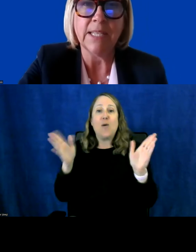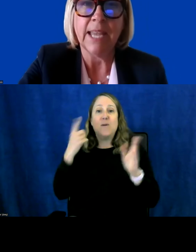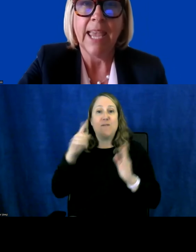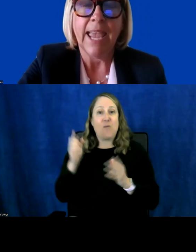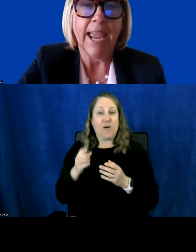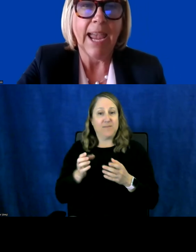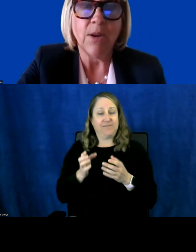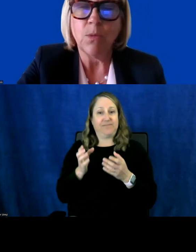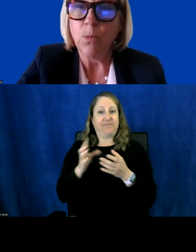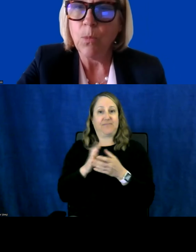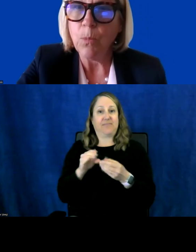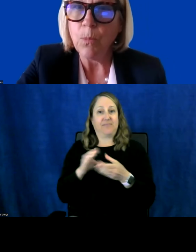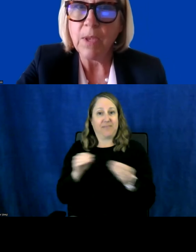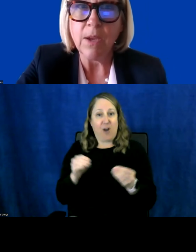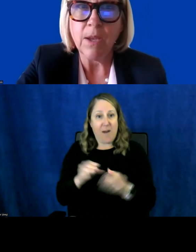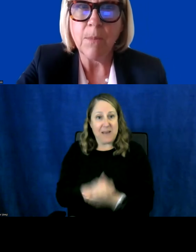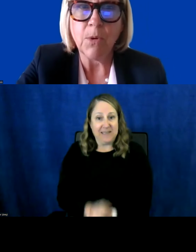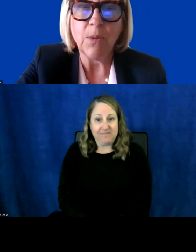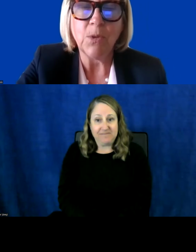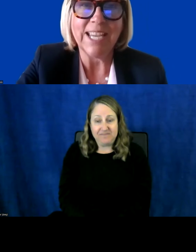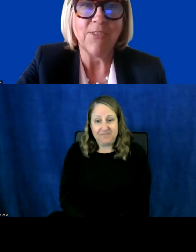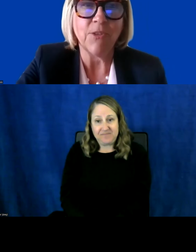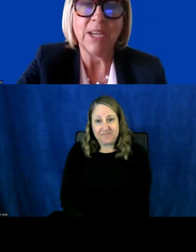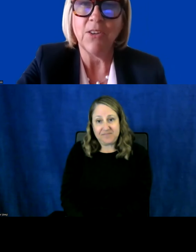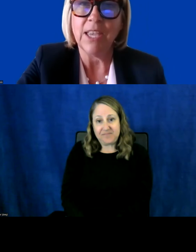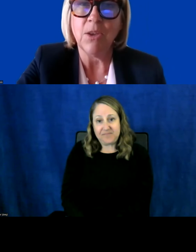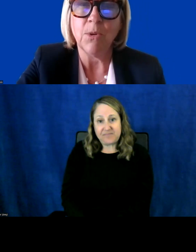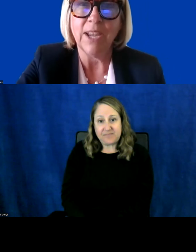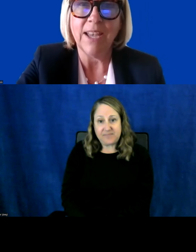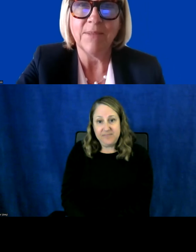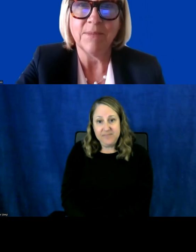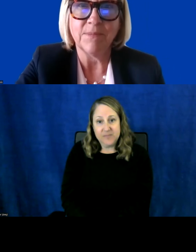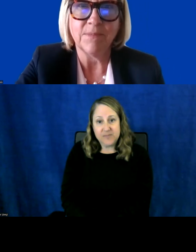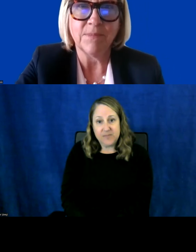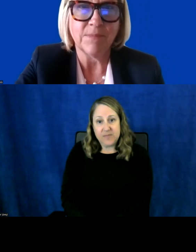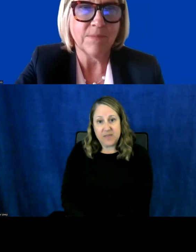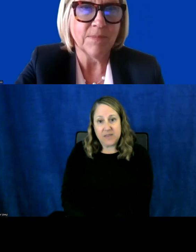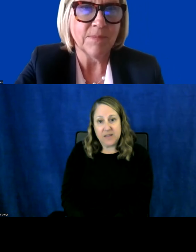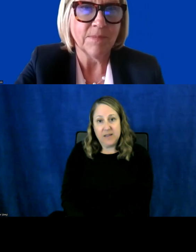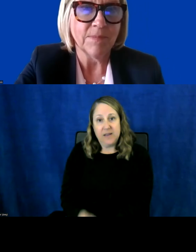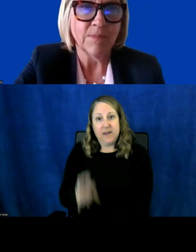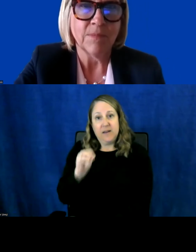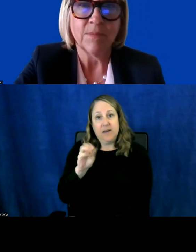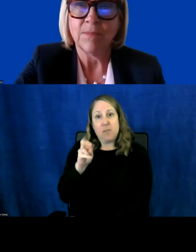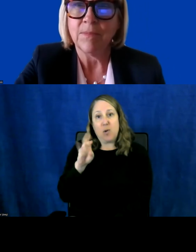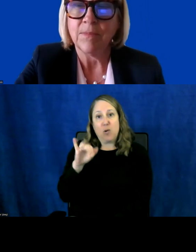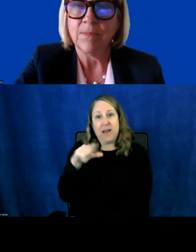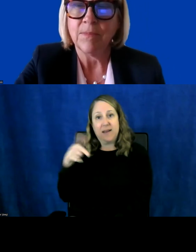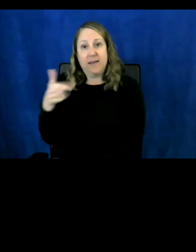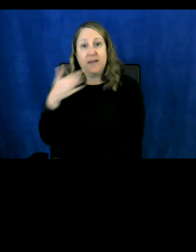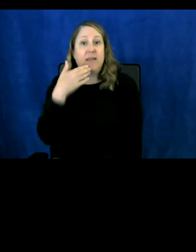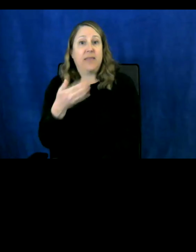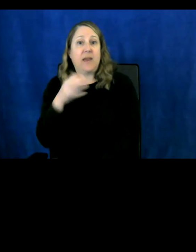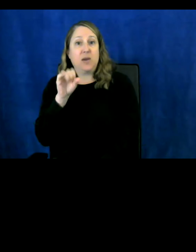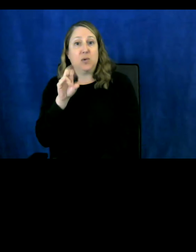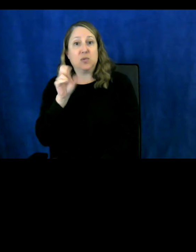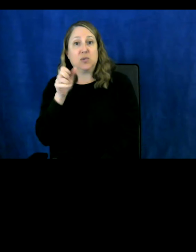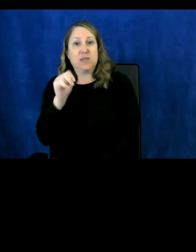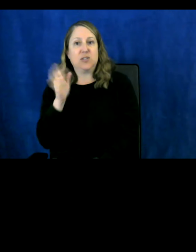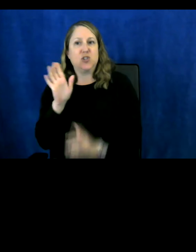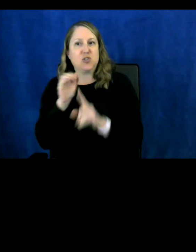comment, and Maria will take it from here. Thank you, Maria. Thank you, Susan. So just a reminder about